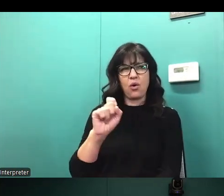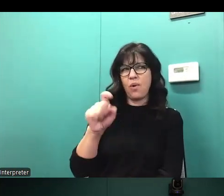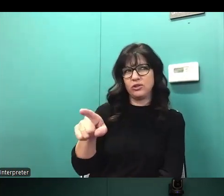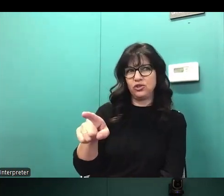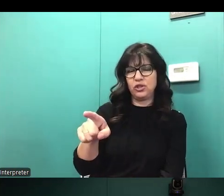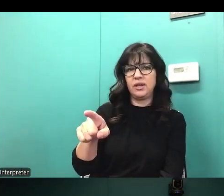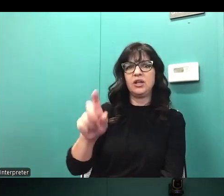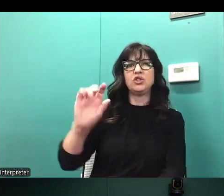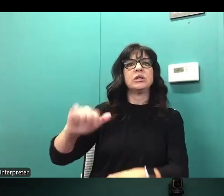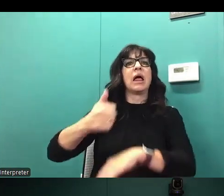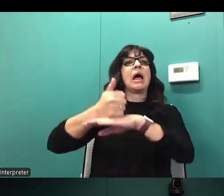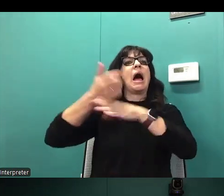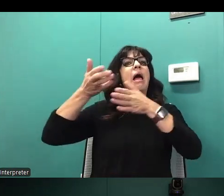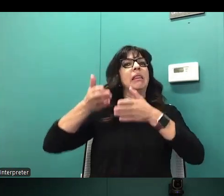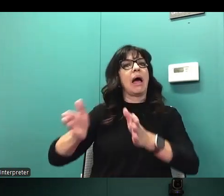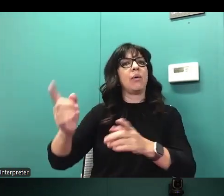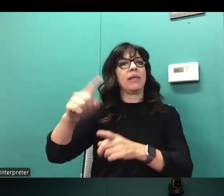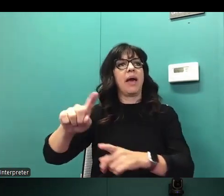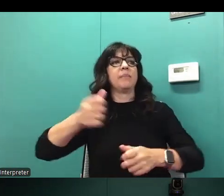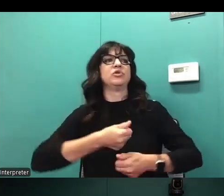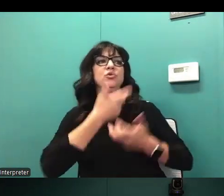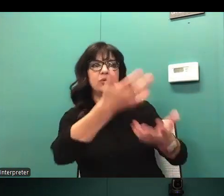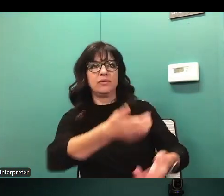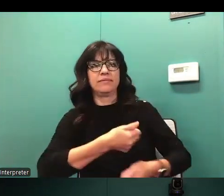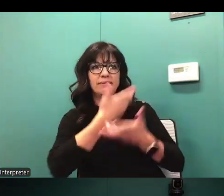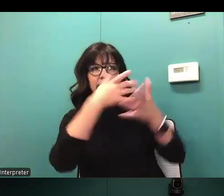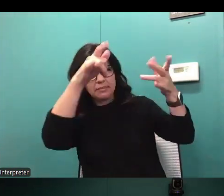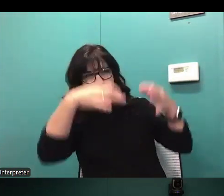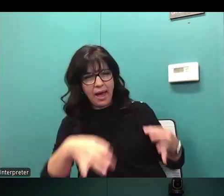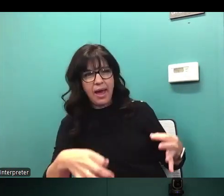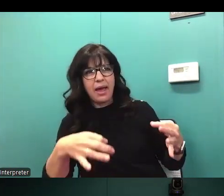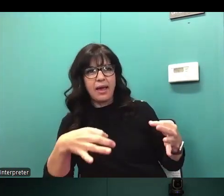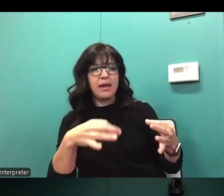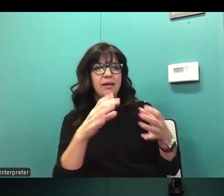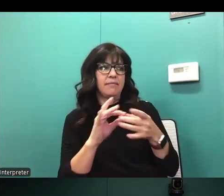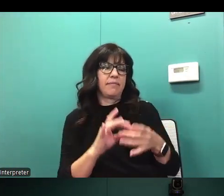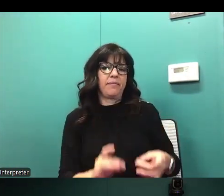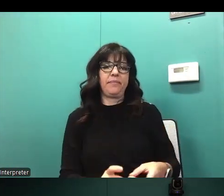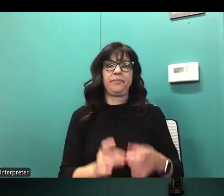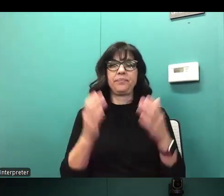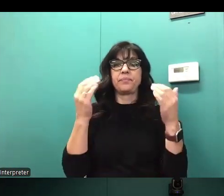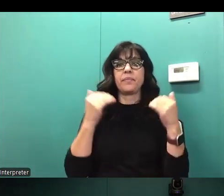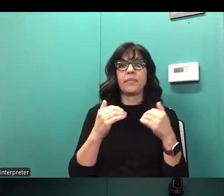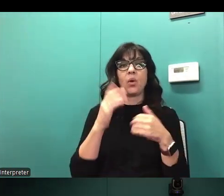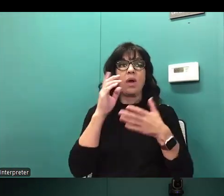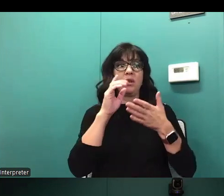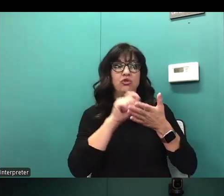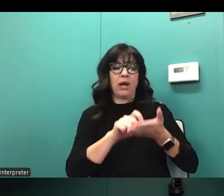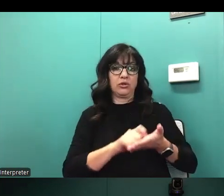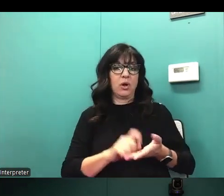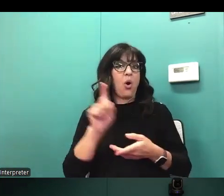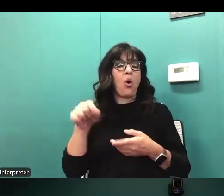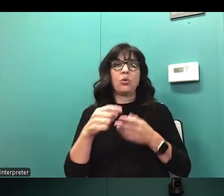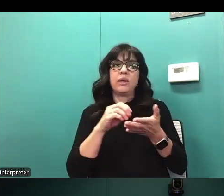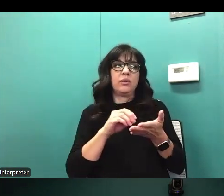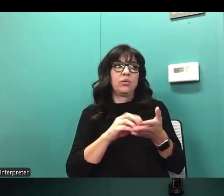kind of setting up to allow them to give you like an explanation about it. So when transcribing, you're only gonna record those